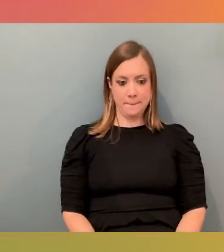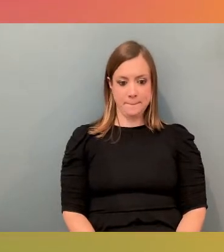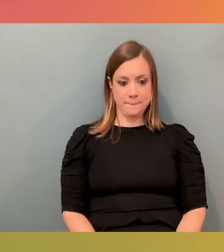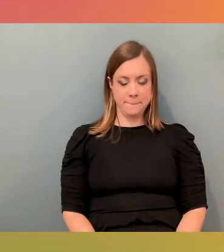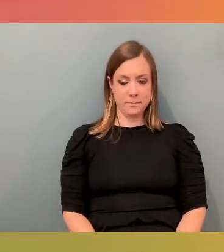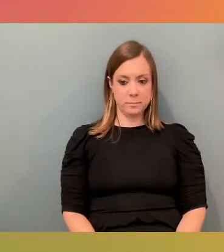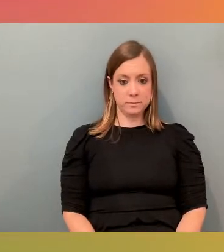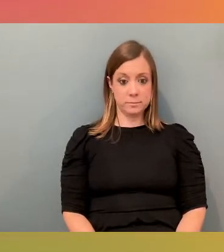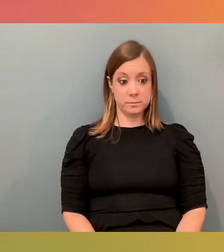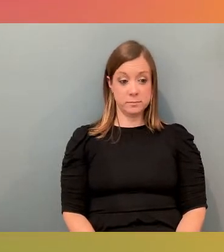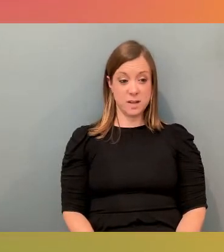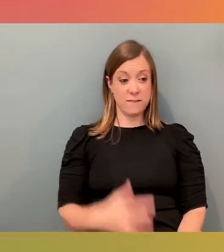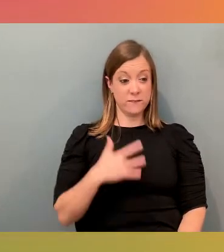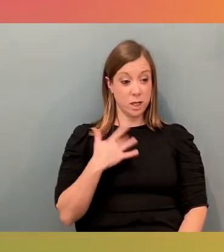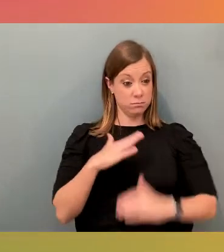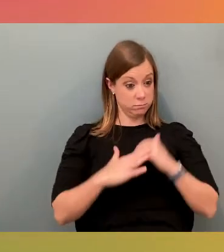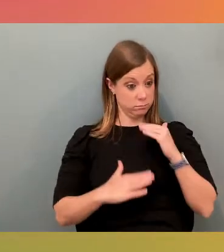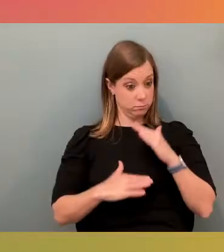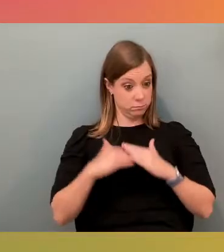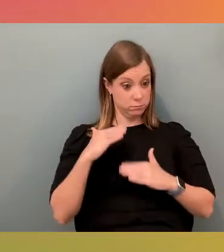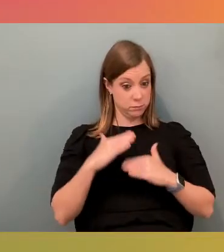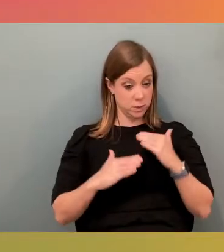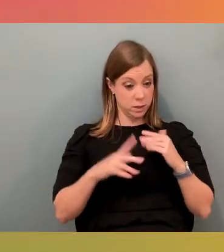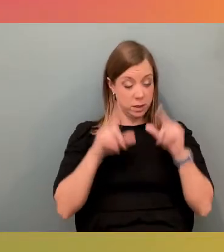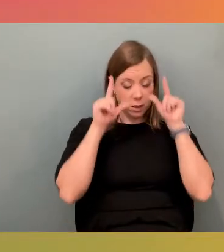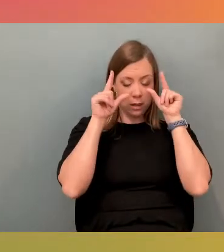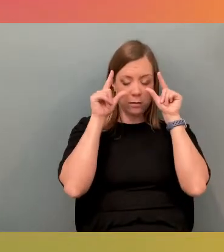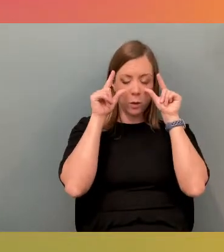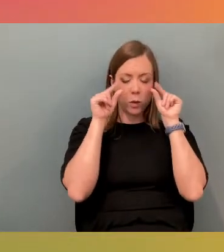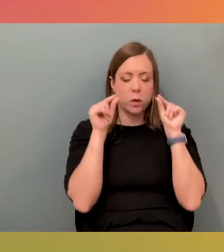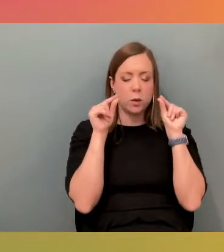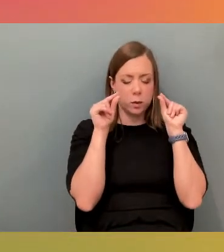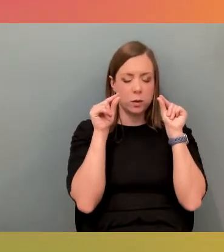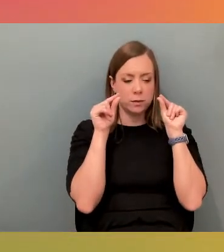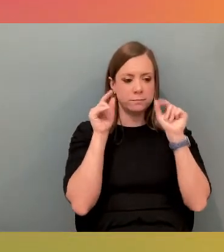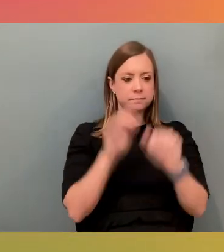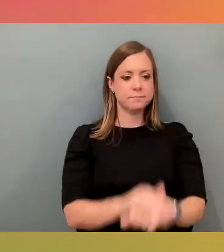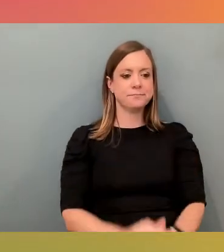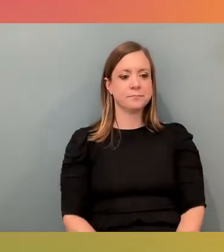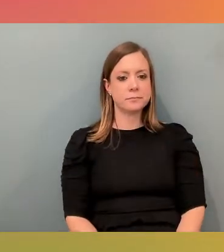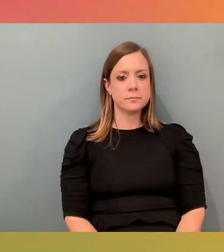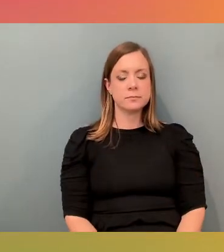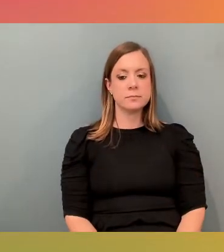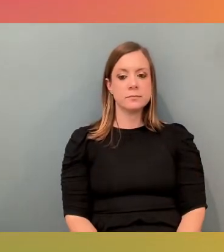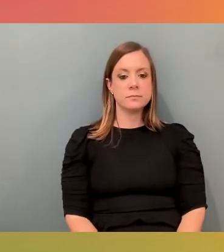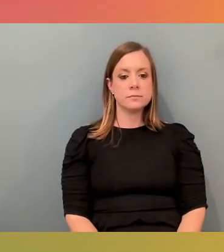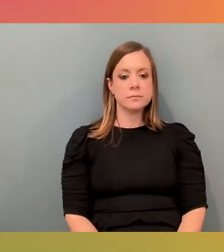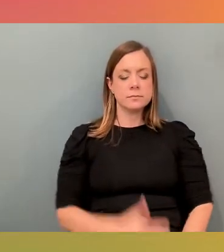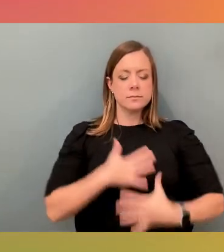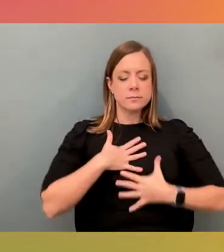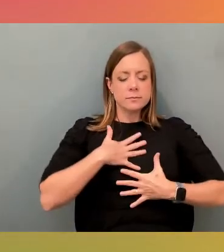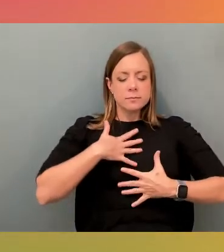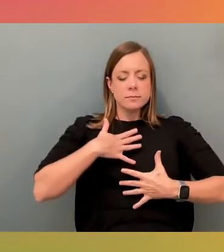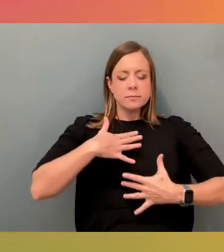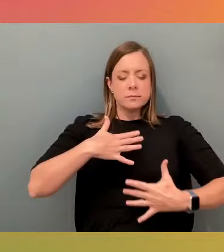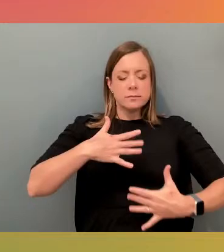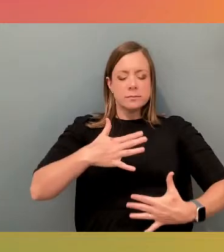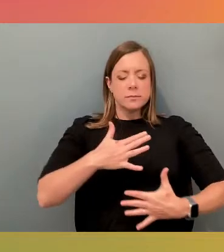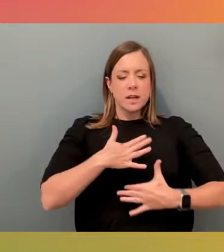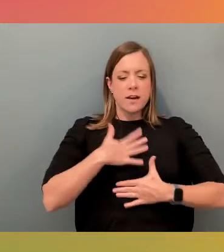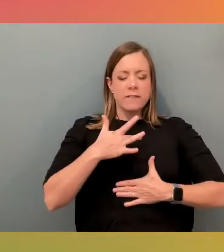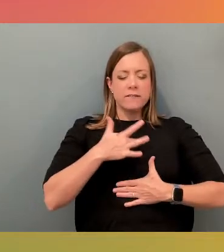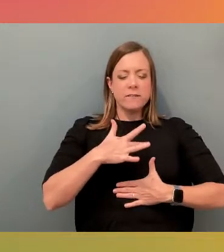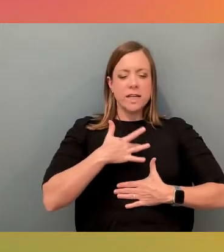And when you feel comfortable, close your eyes and tune back into your breath.